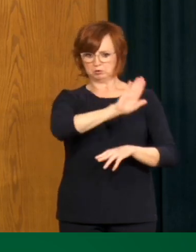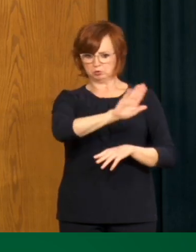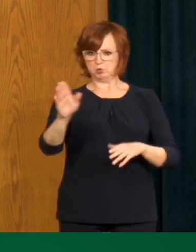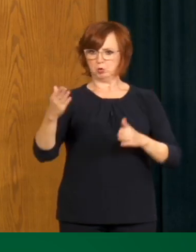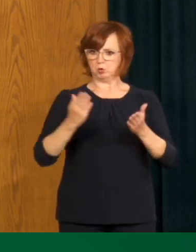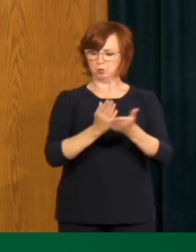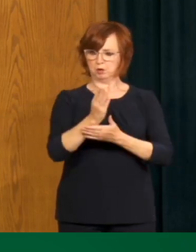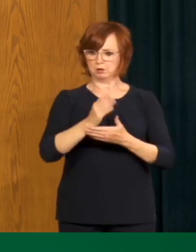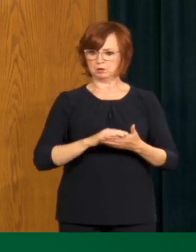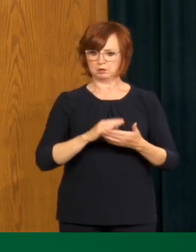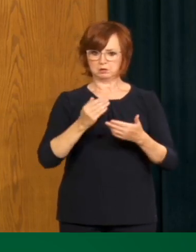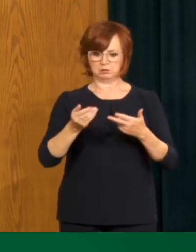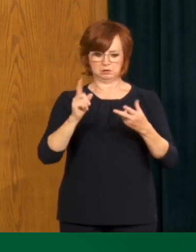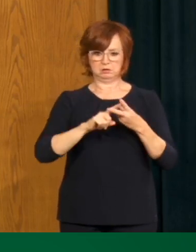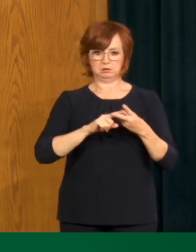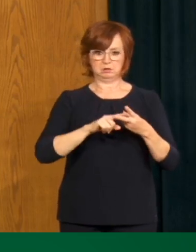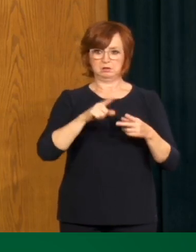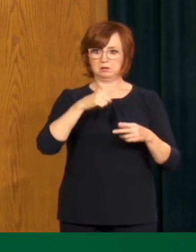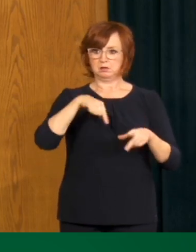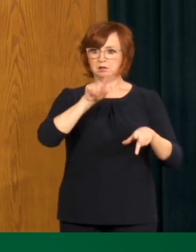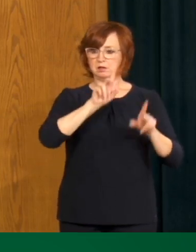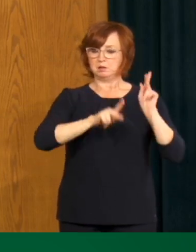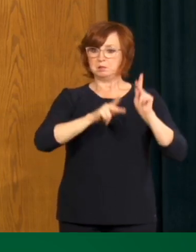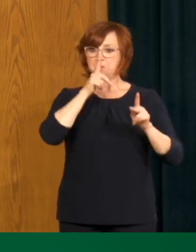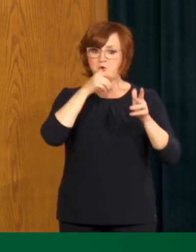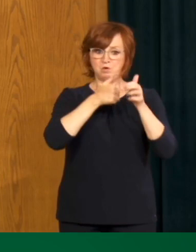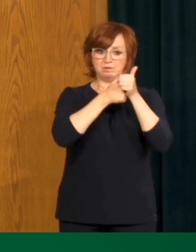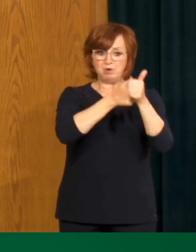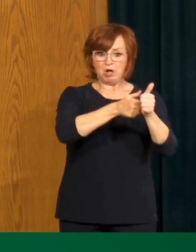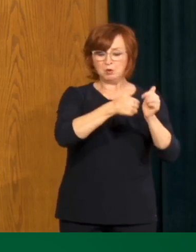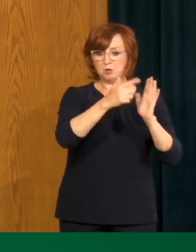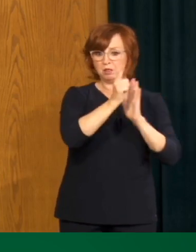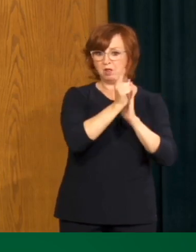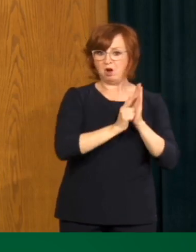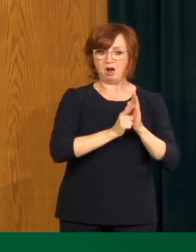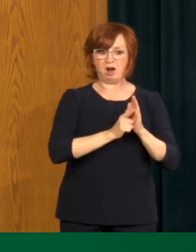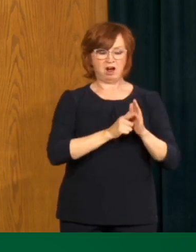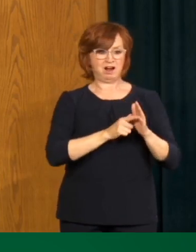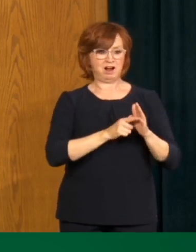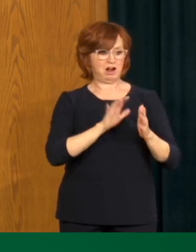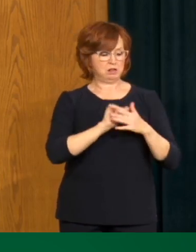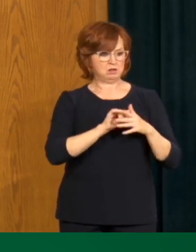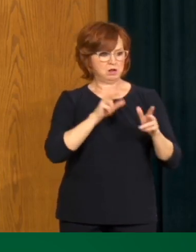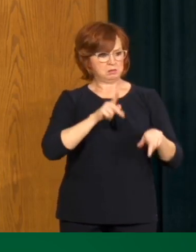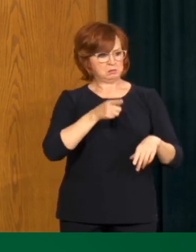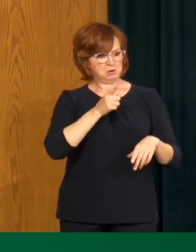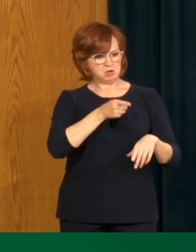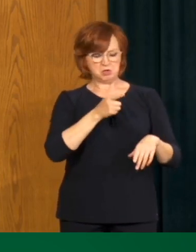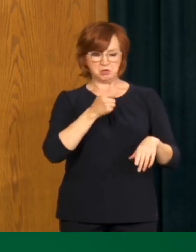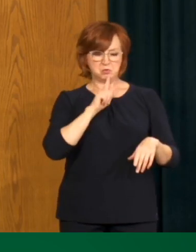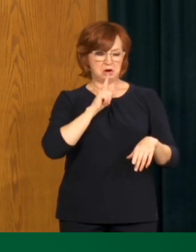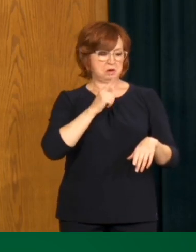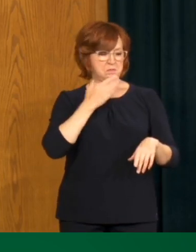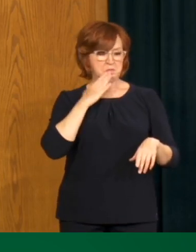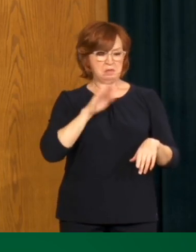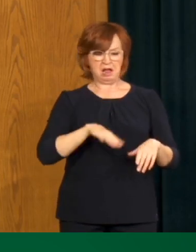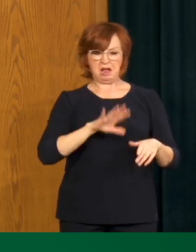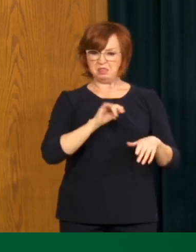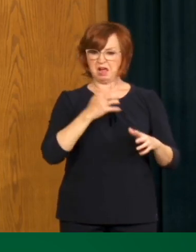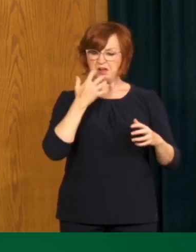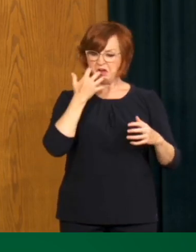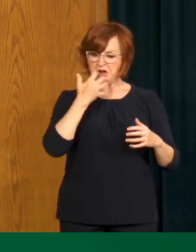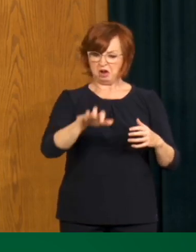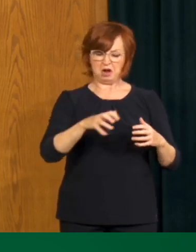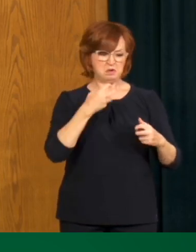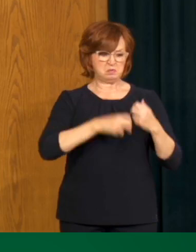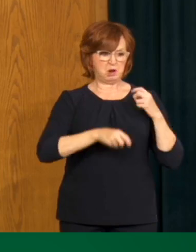law-abiding firearms people are not the issue, and I've indicated this to the federal government. The issue is combating illegal